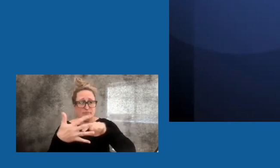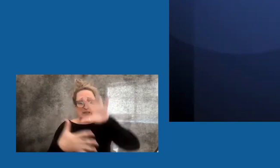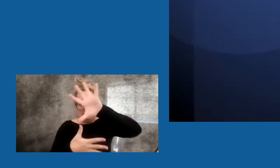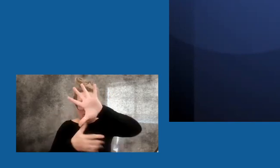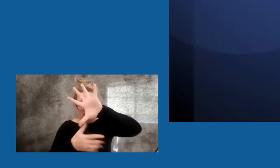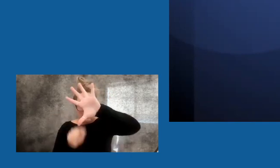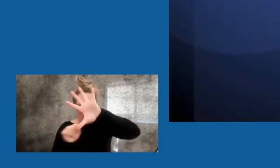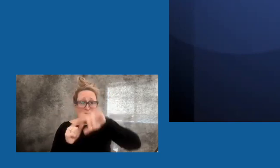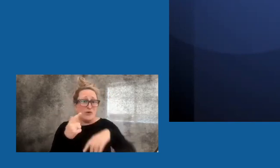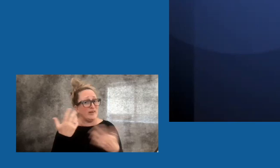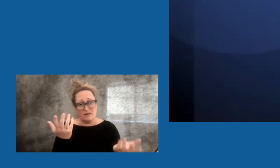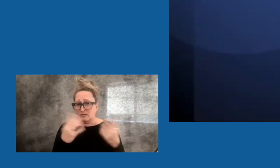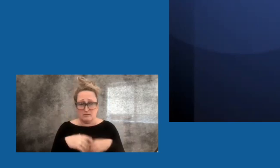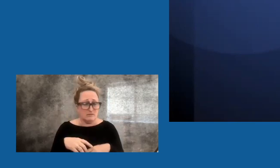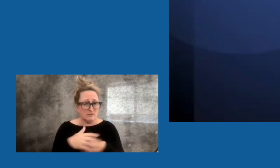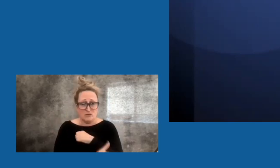American countries.